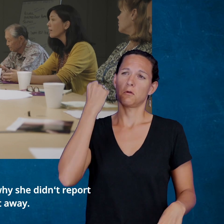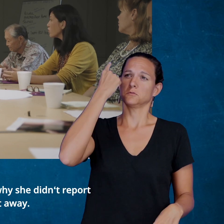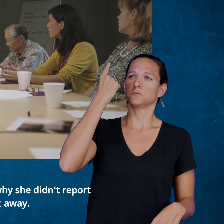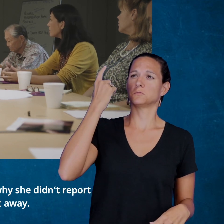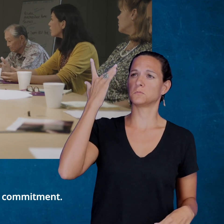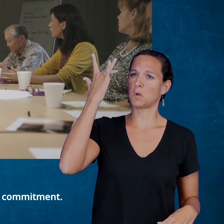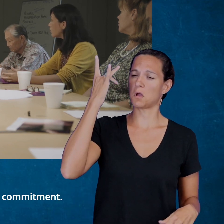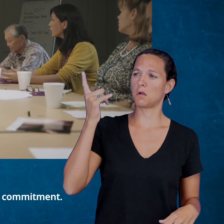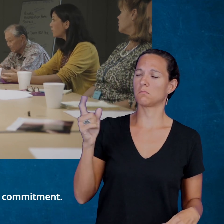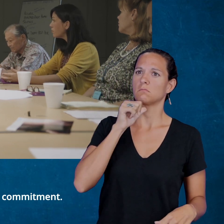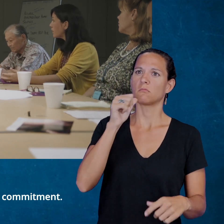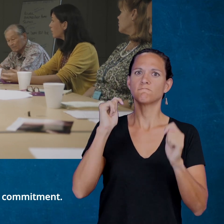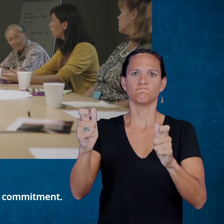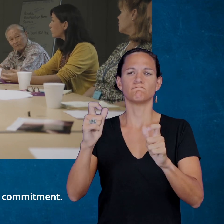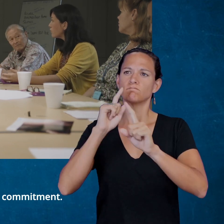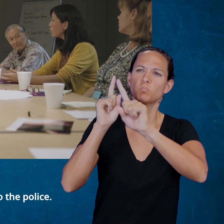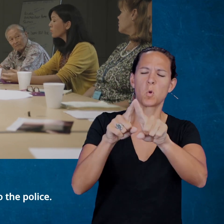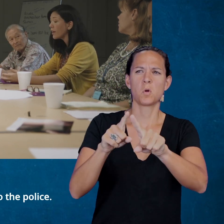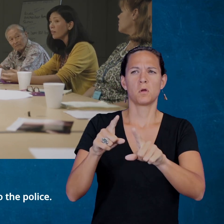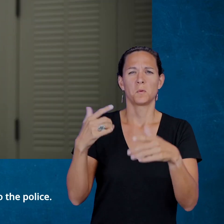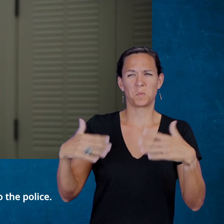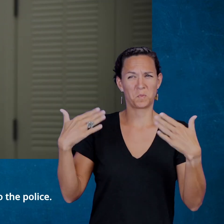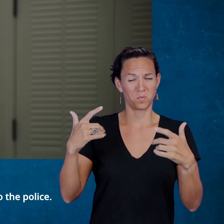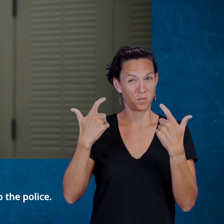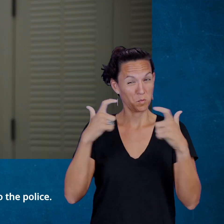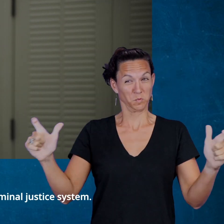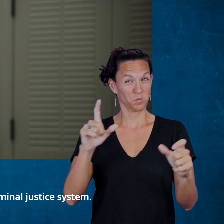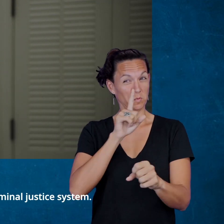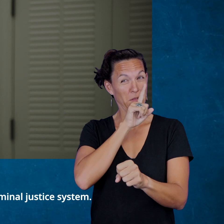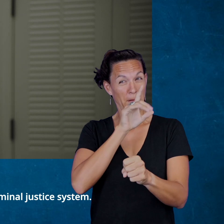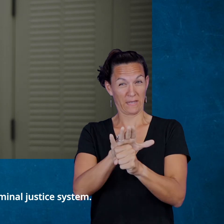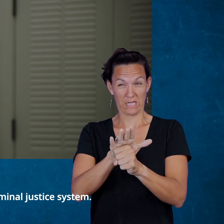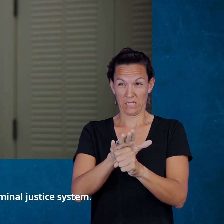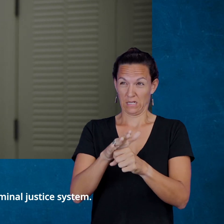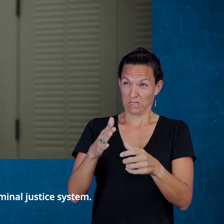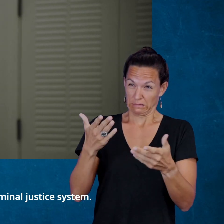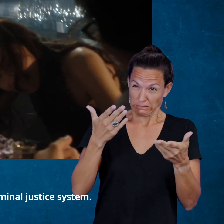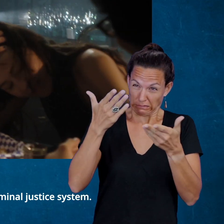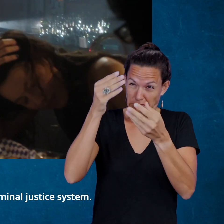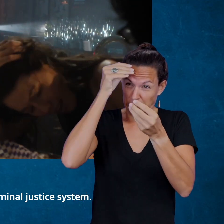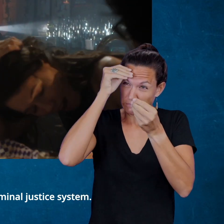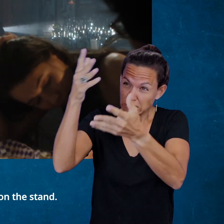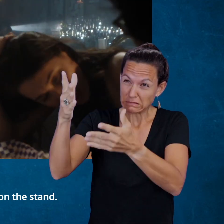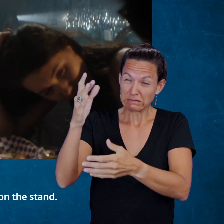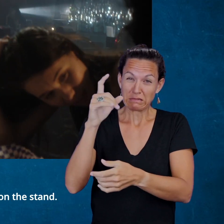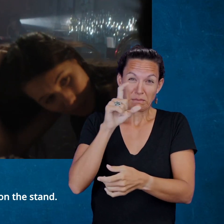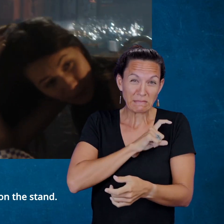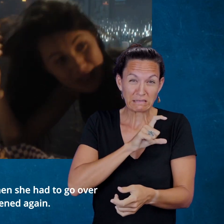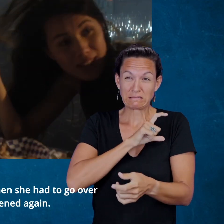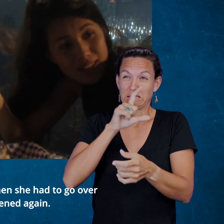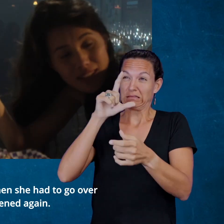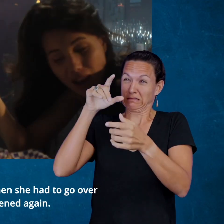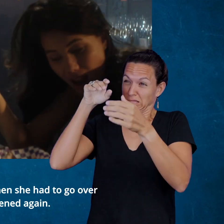away. This is a huge commitment to take it to the police, to bring it into the criminal justice system. We saw her on